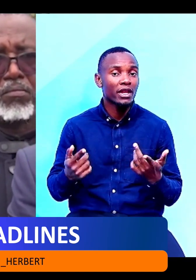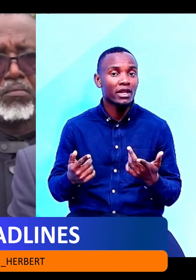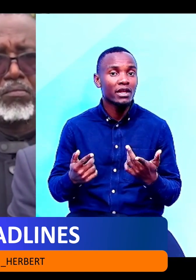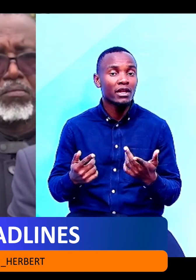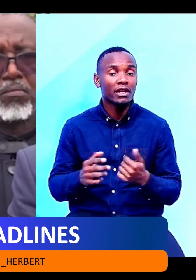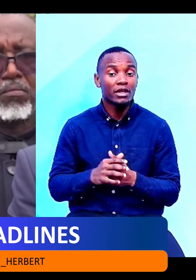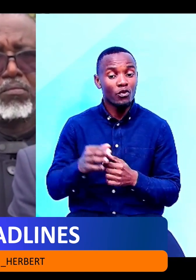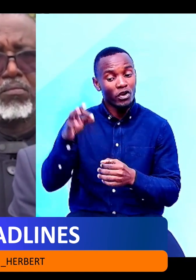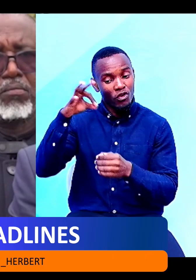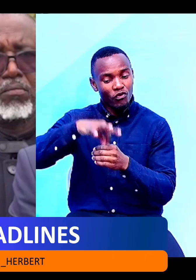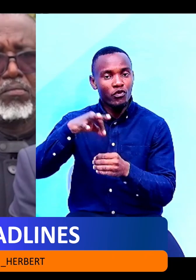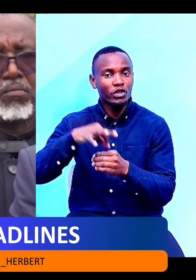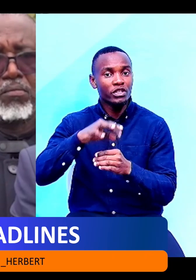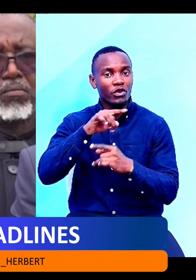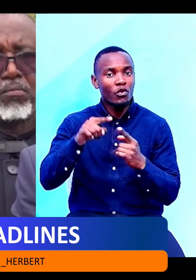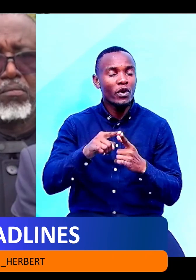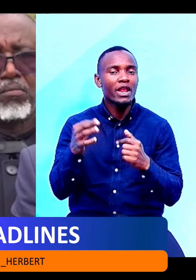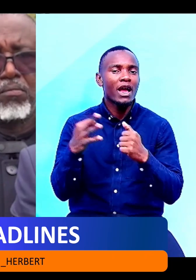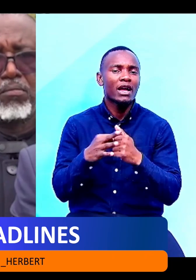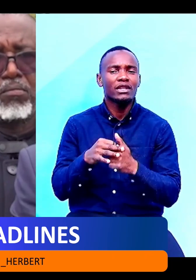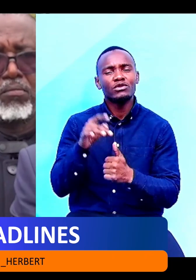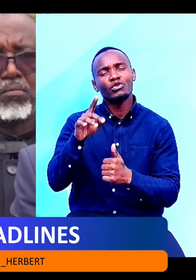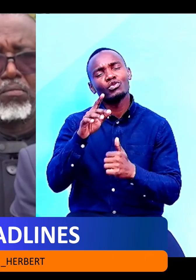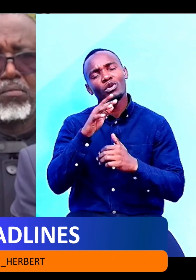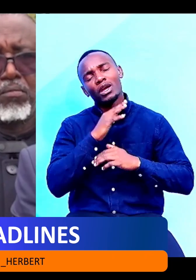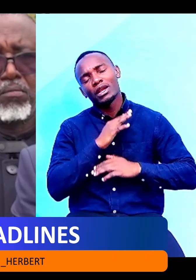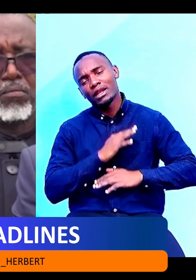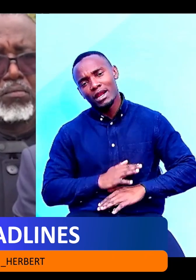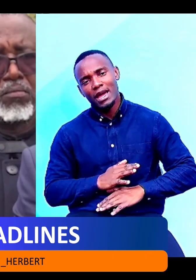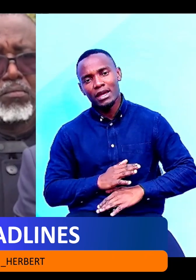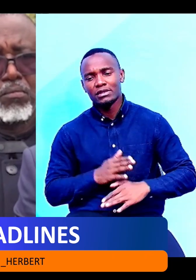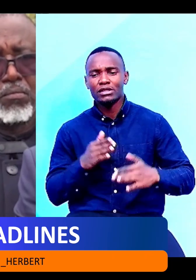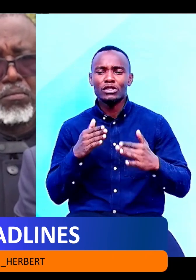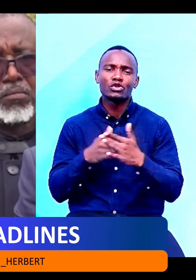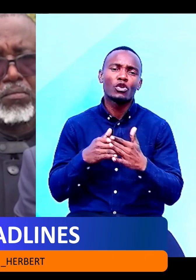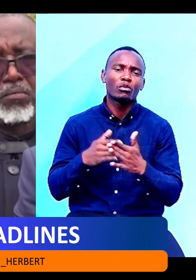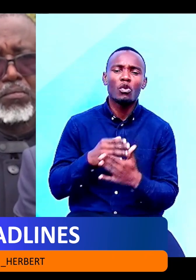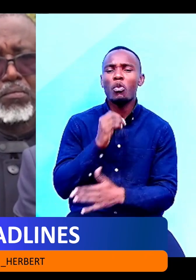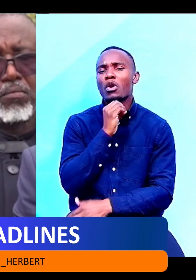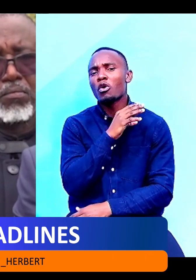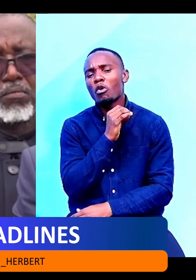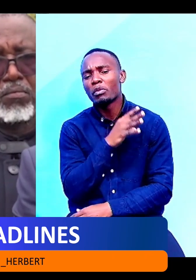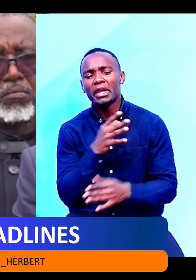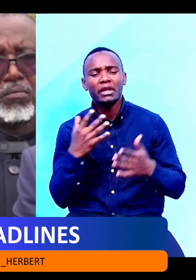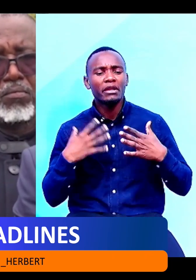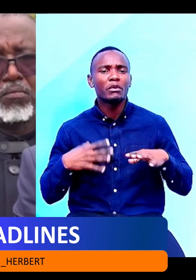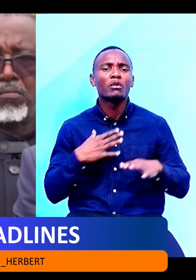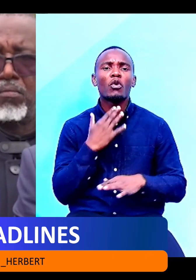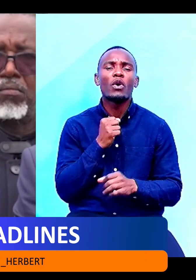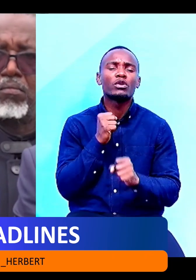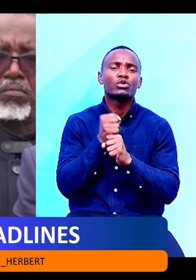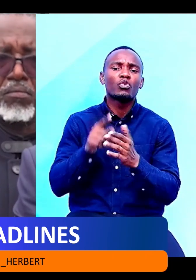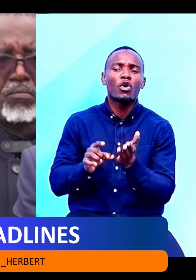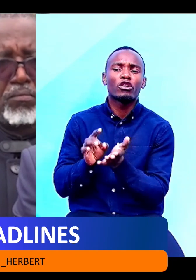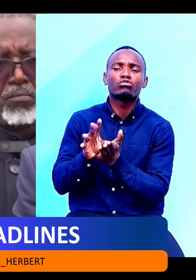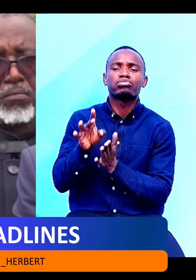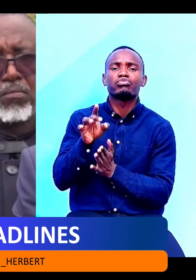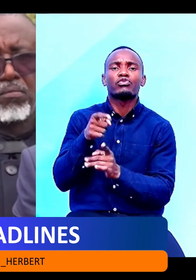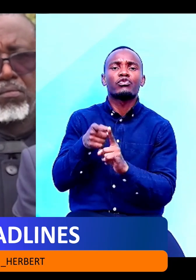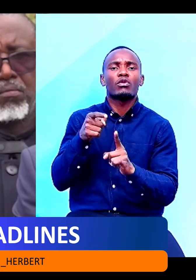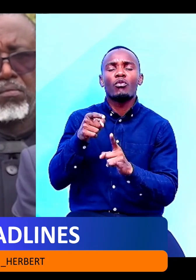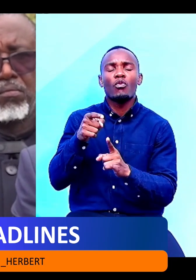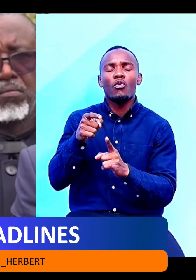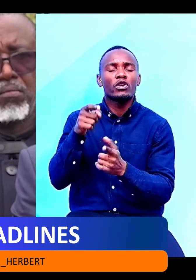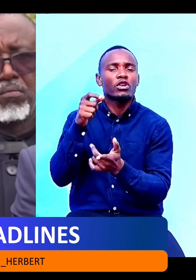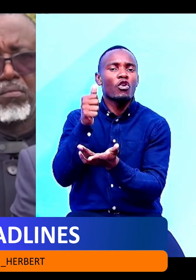just relax and stop crying wolf that anybody wants you out of office unconstitutionally. There is no leader here who is planning